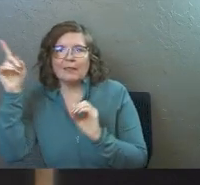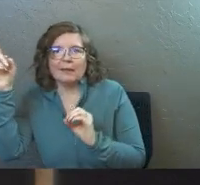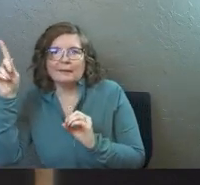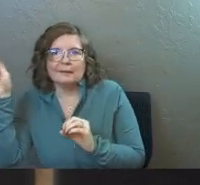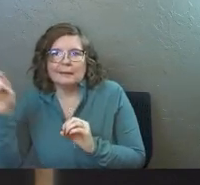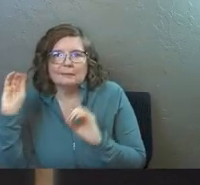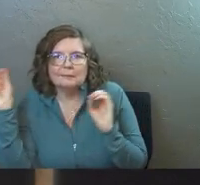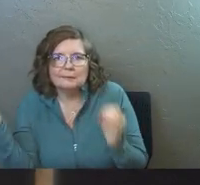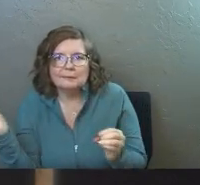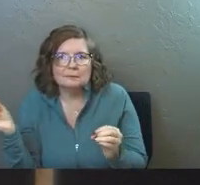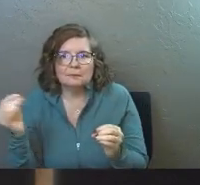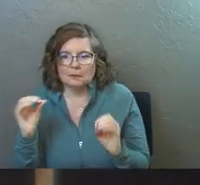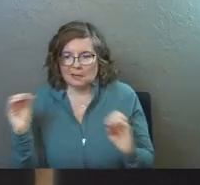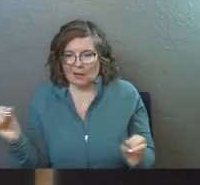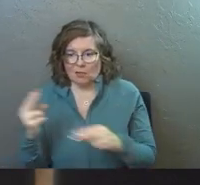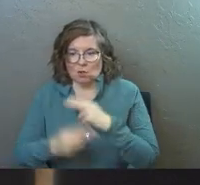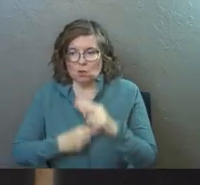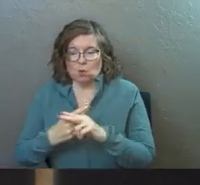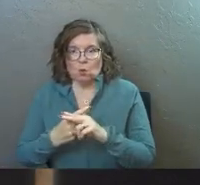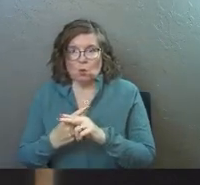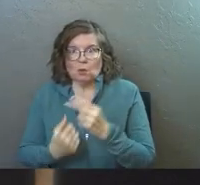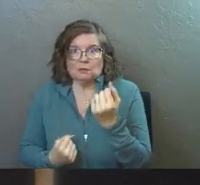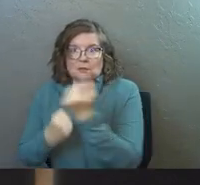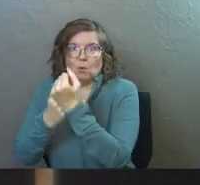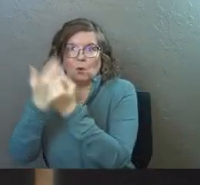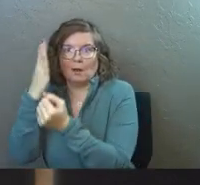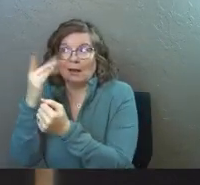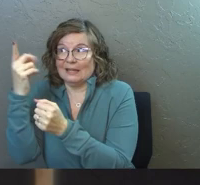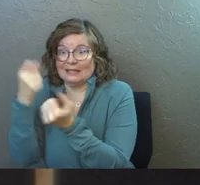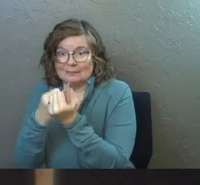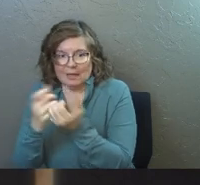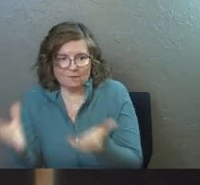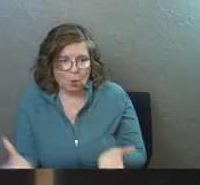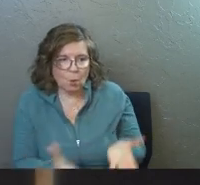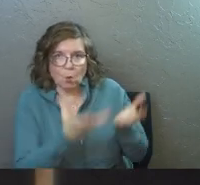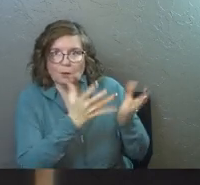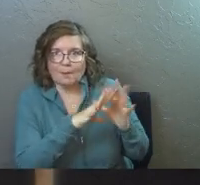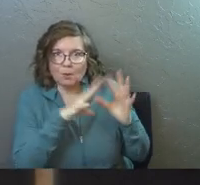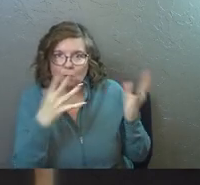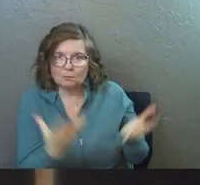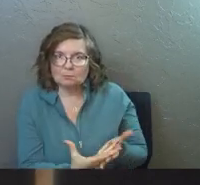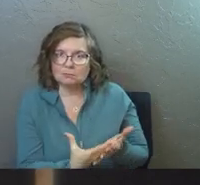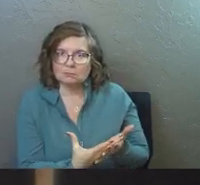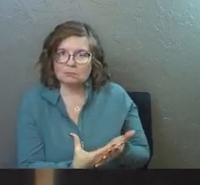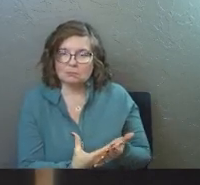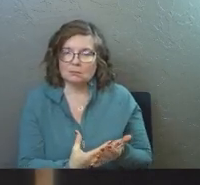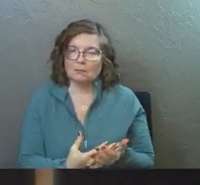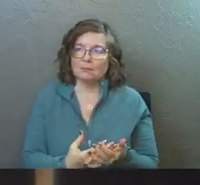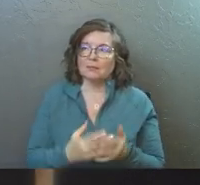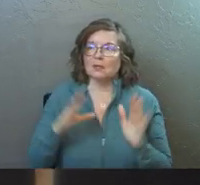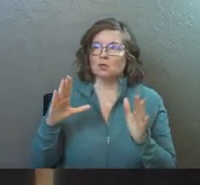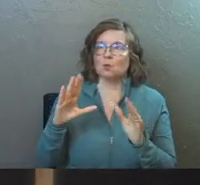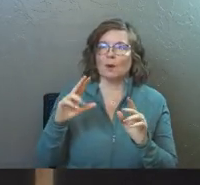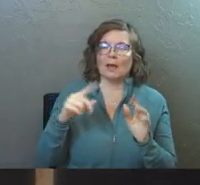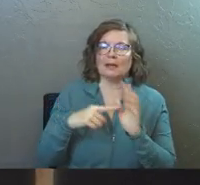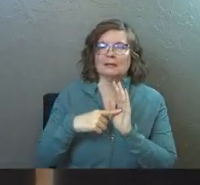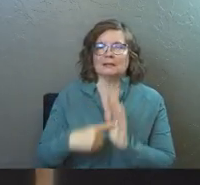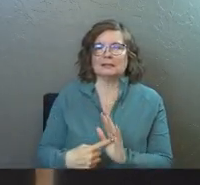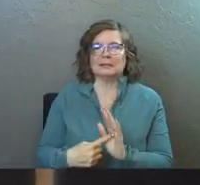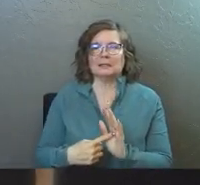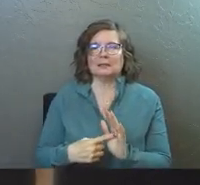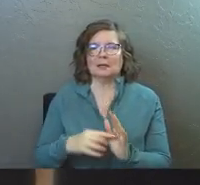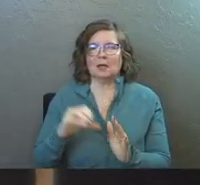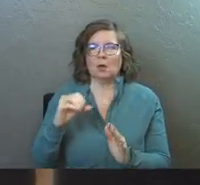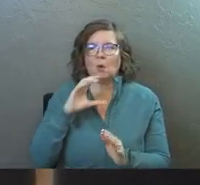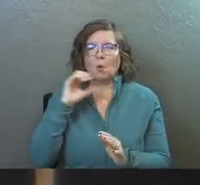nothing. No, nothing in the universe is holding God up. He's holding up the universe. There's this great scene